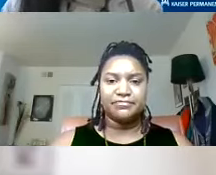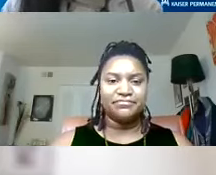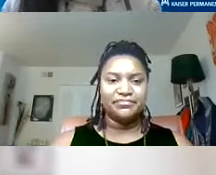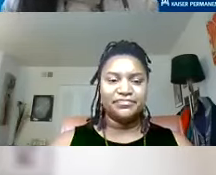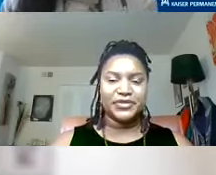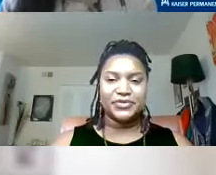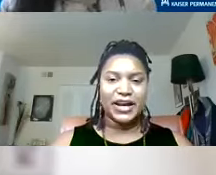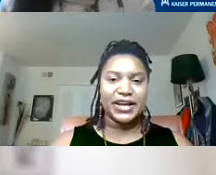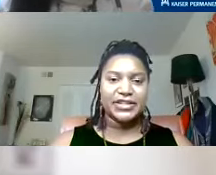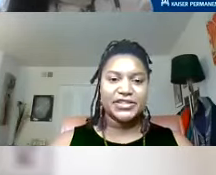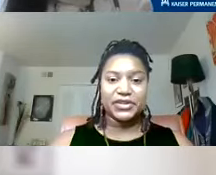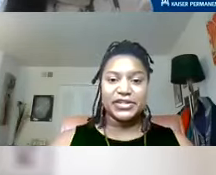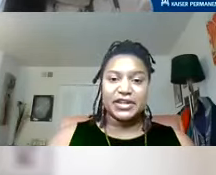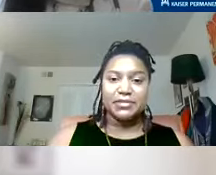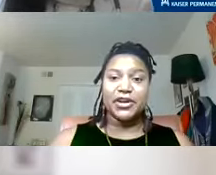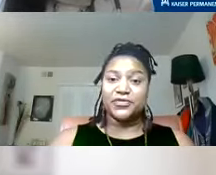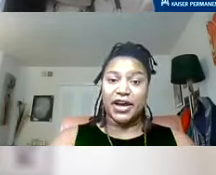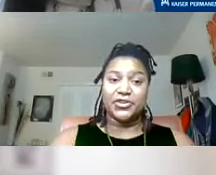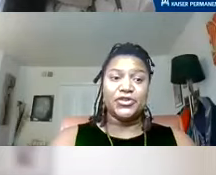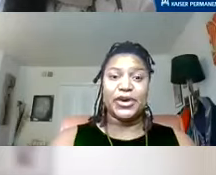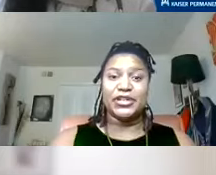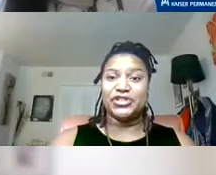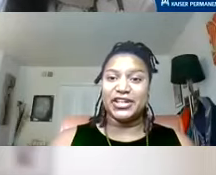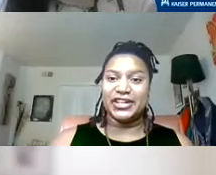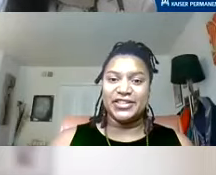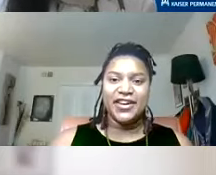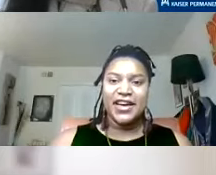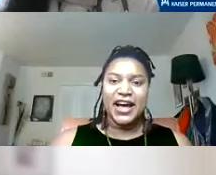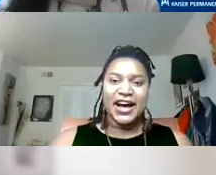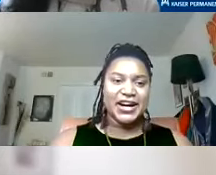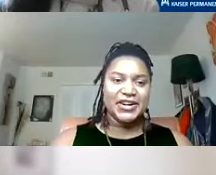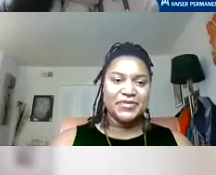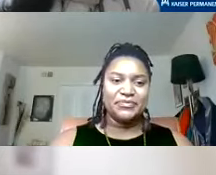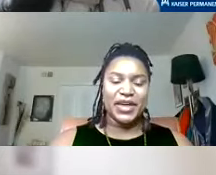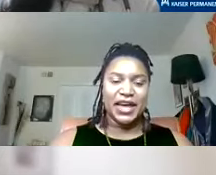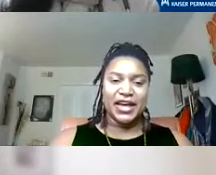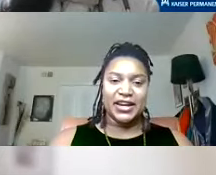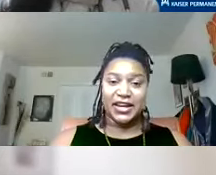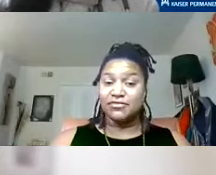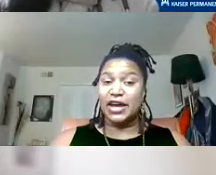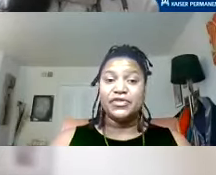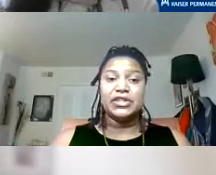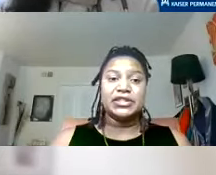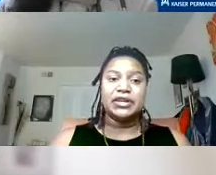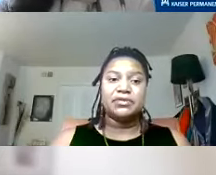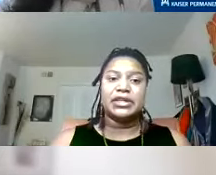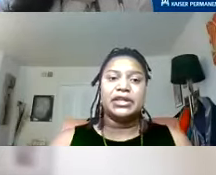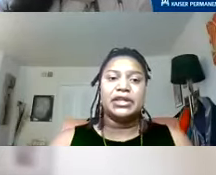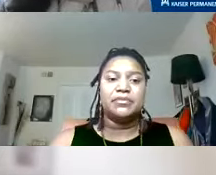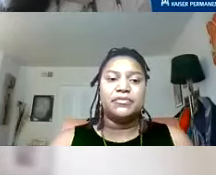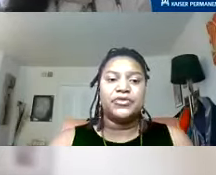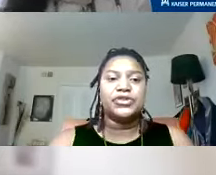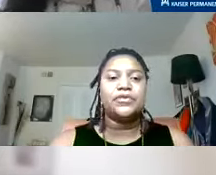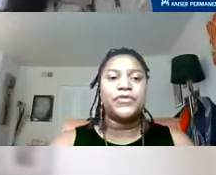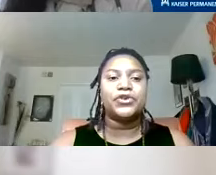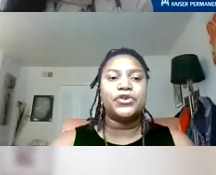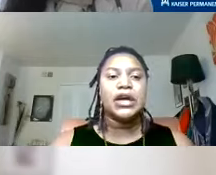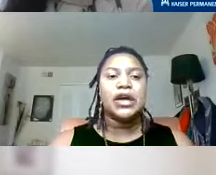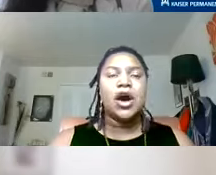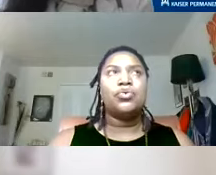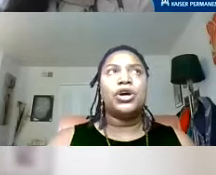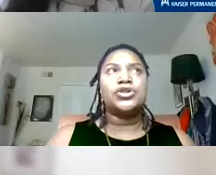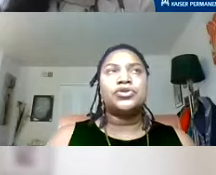Great. All right. So this is going to be our final question. And again, kind of in the same theme, for some